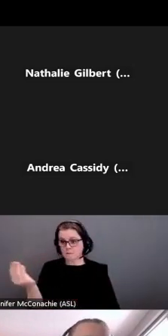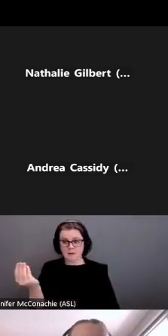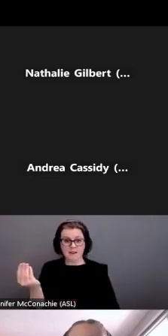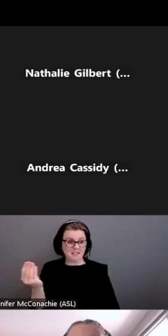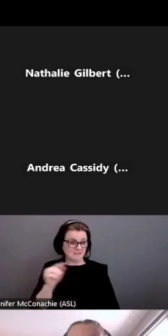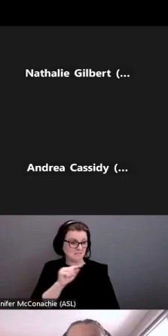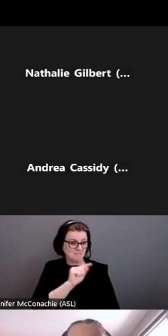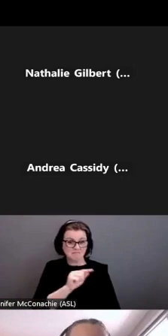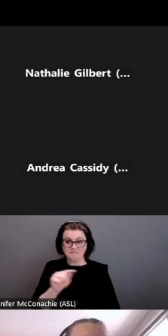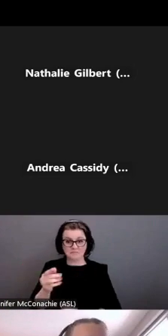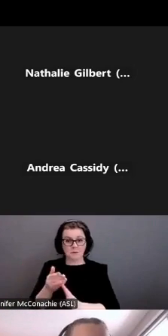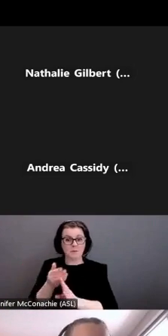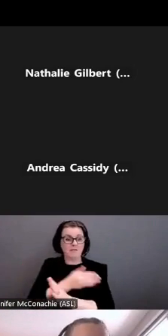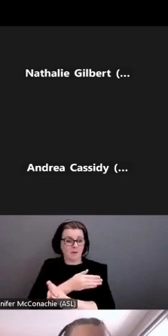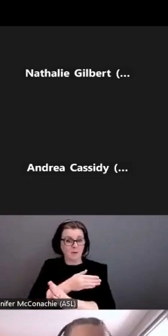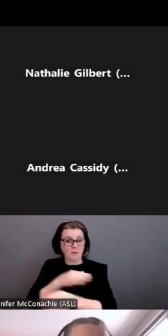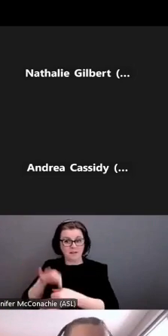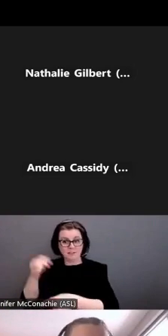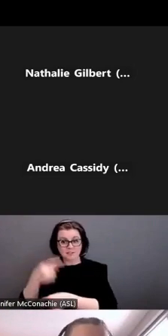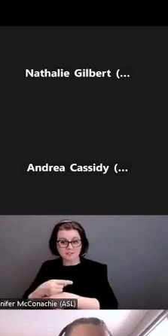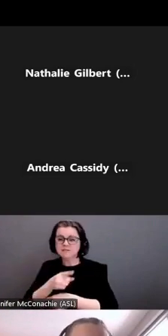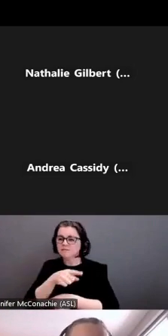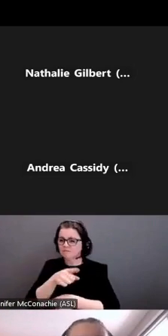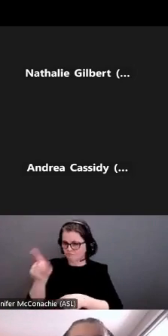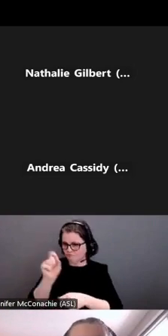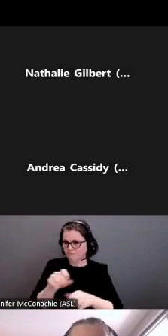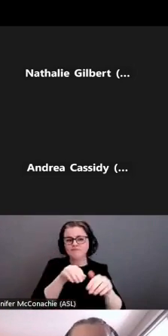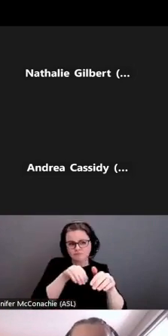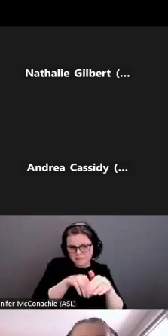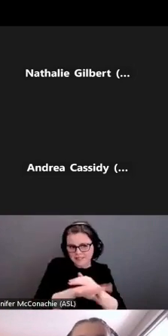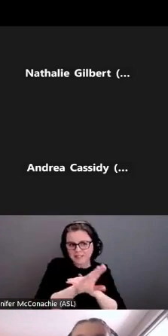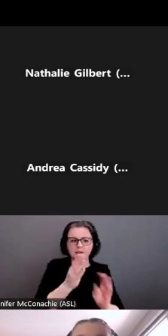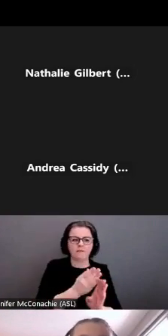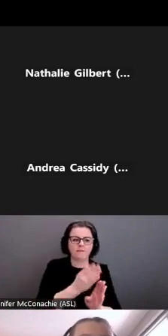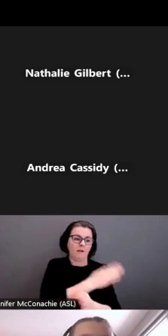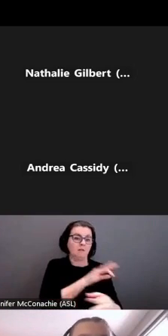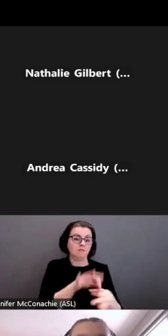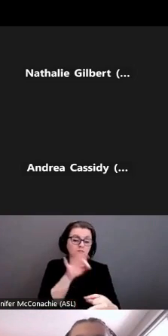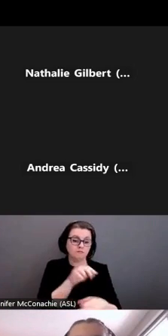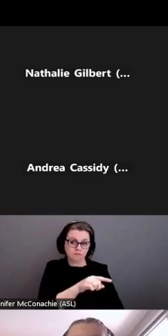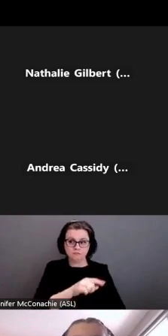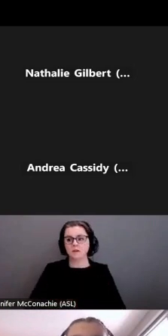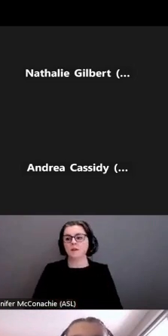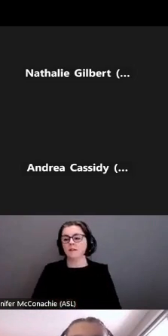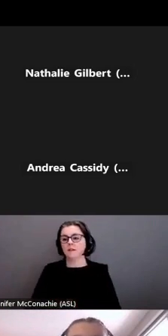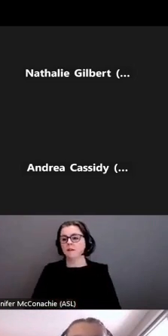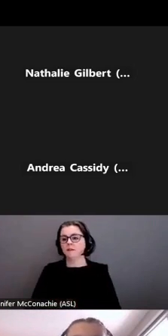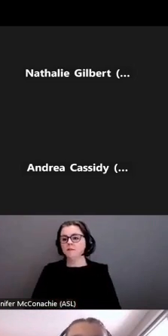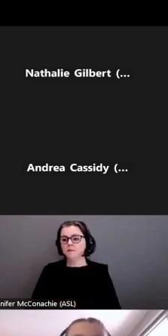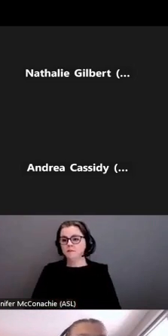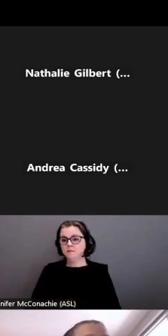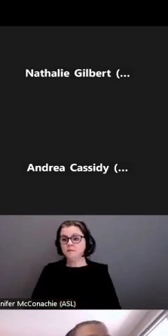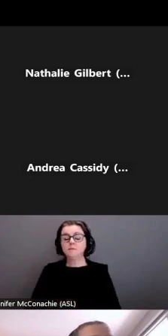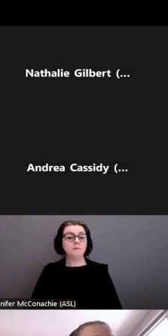go into the advanced polls to vote. Now, if going to either this polling station